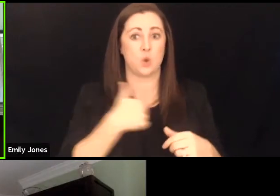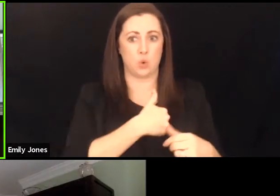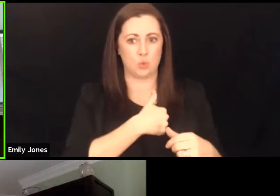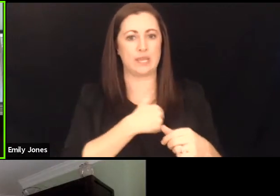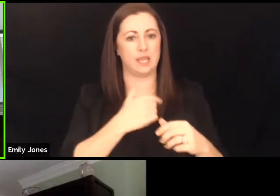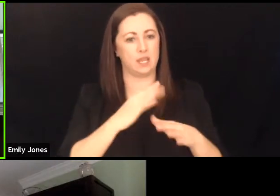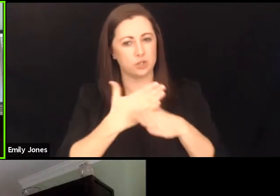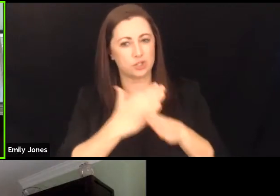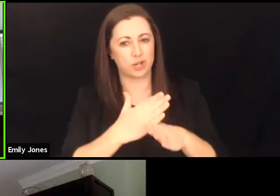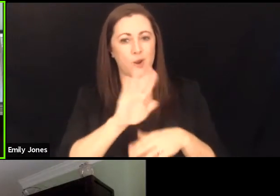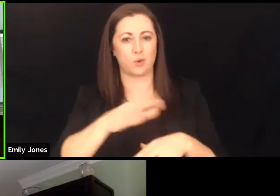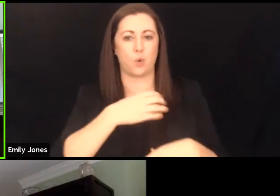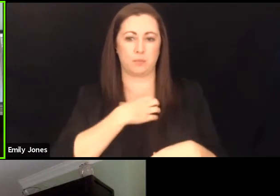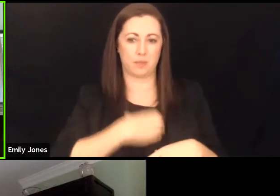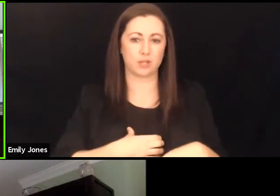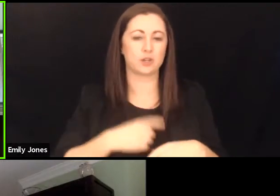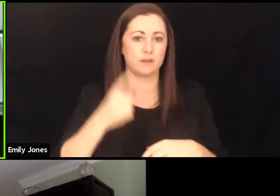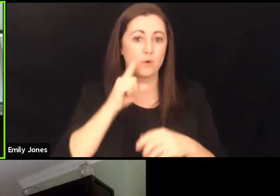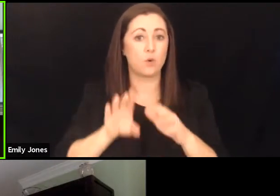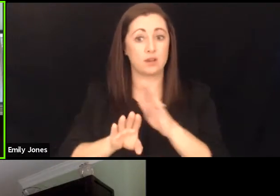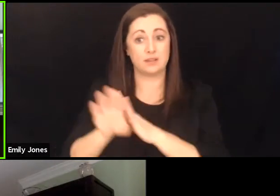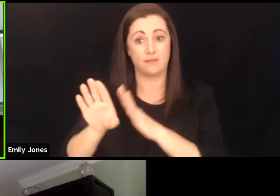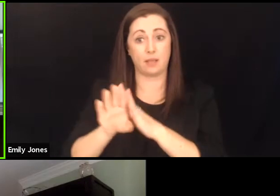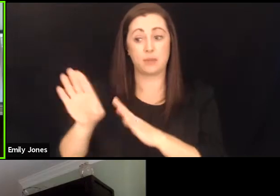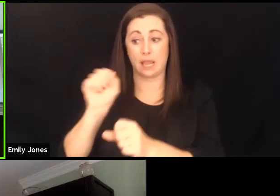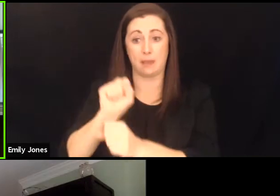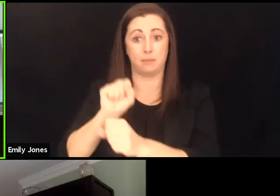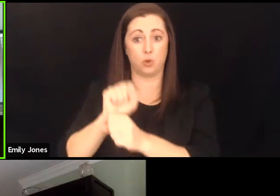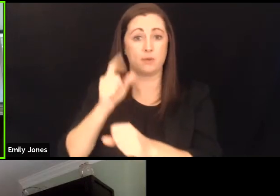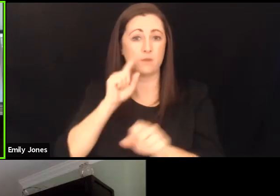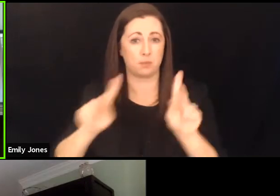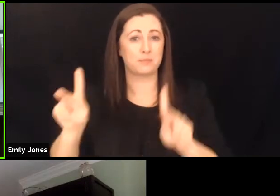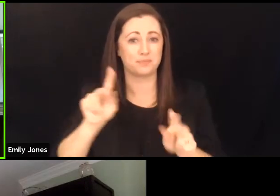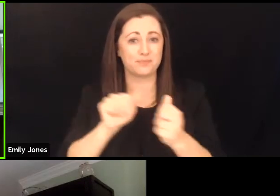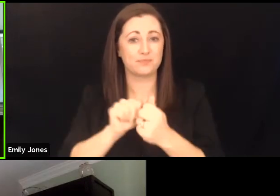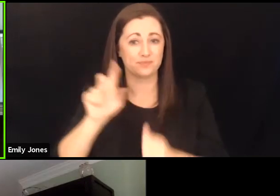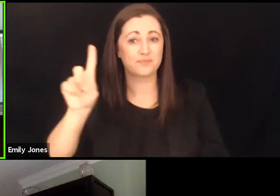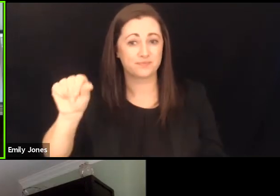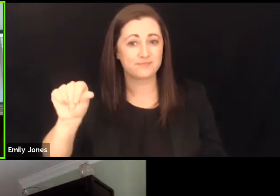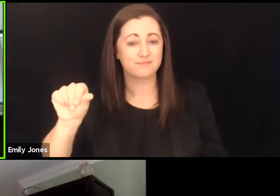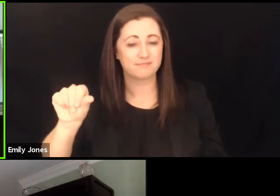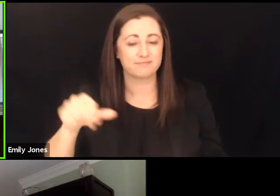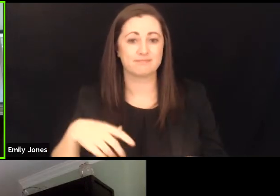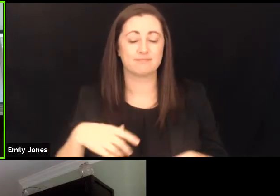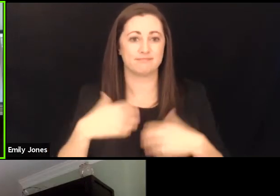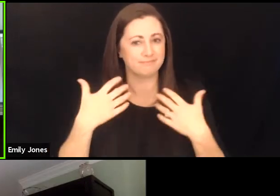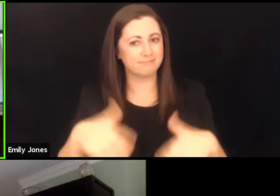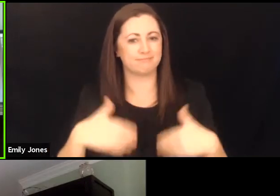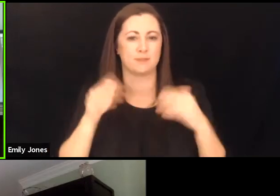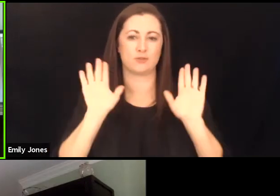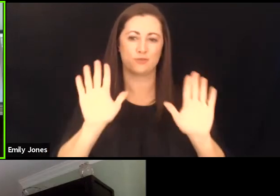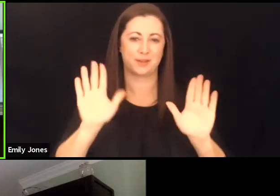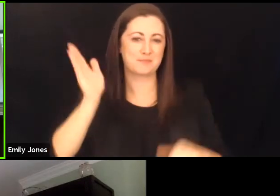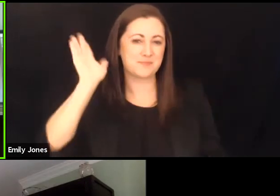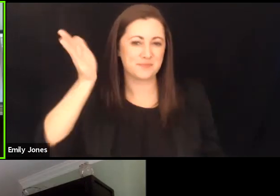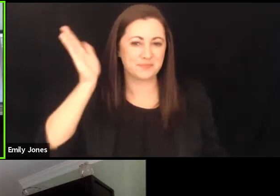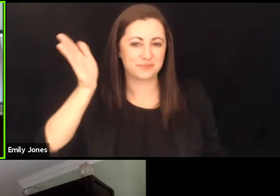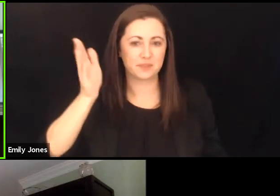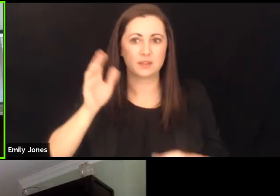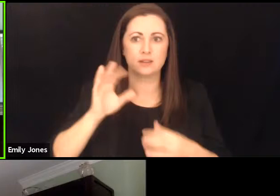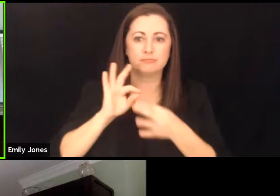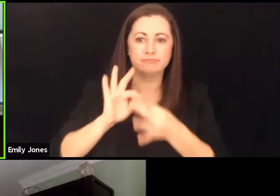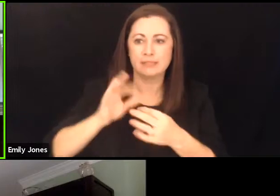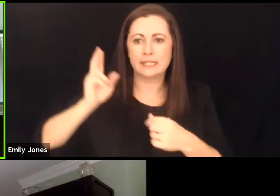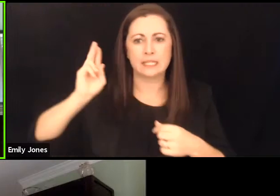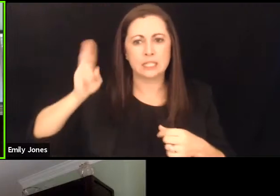passion for developing employment for individuals with disabilities, and that was just a great presentation about the history and